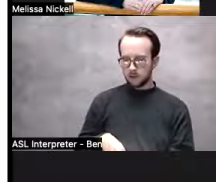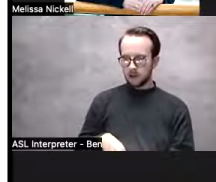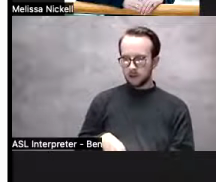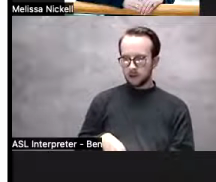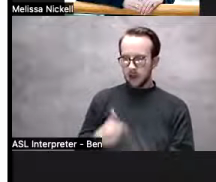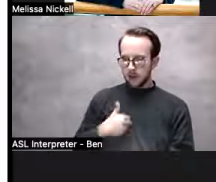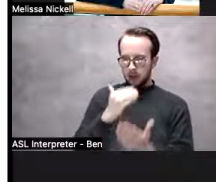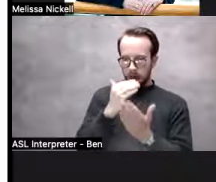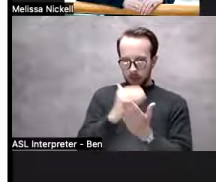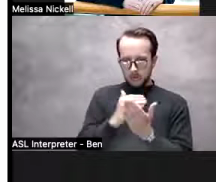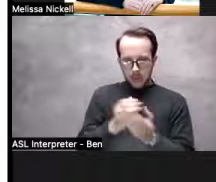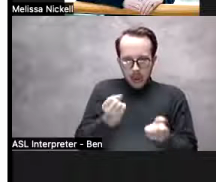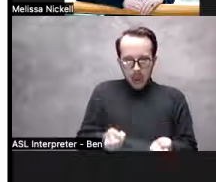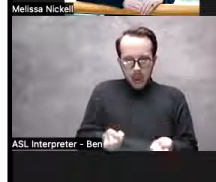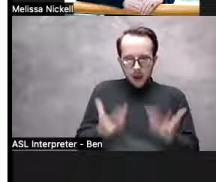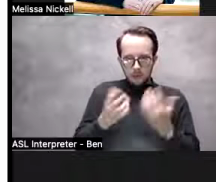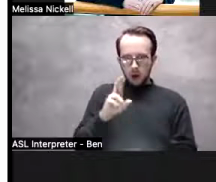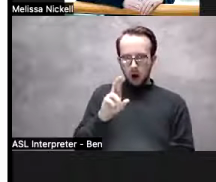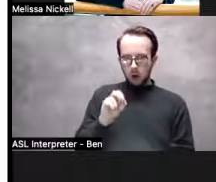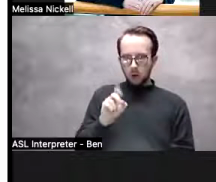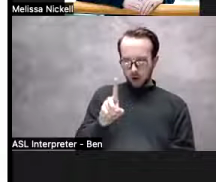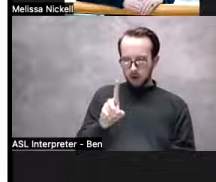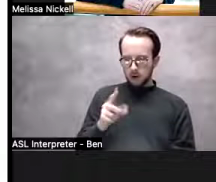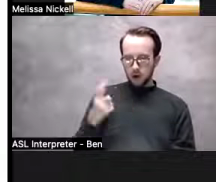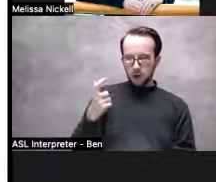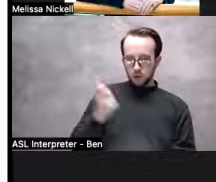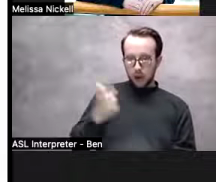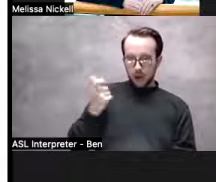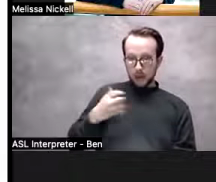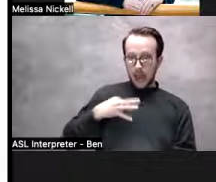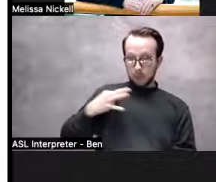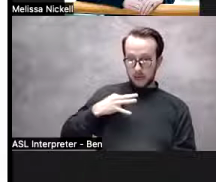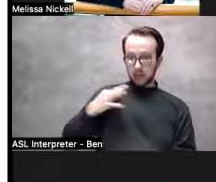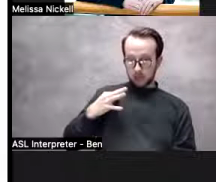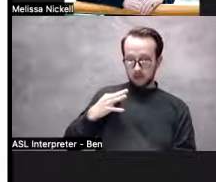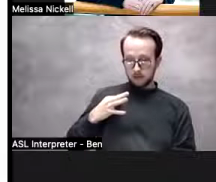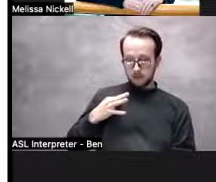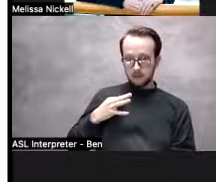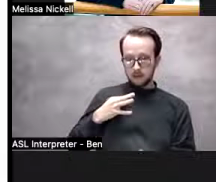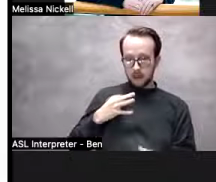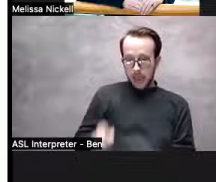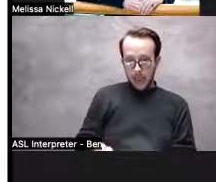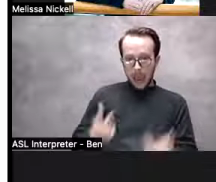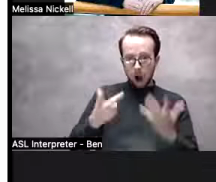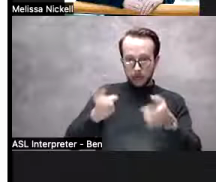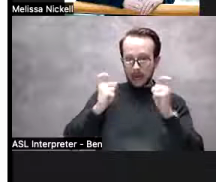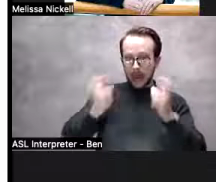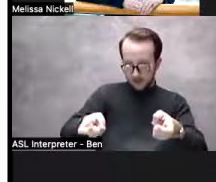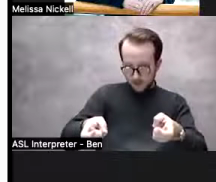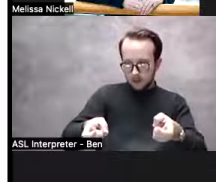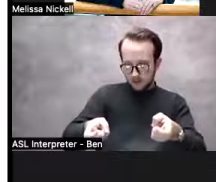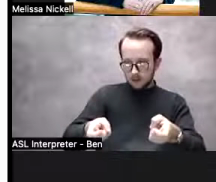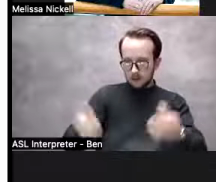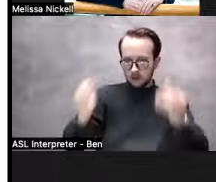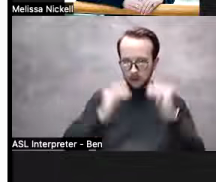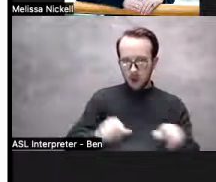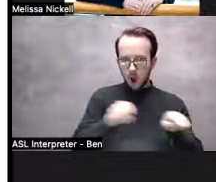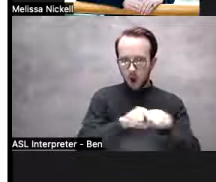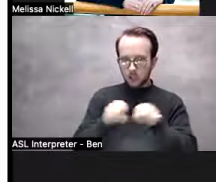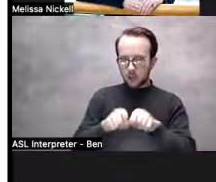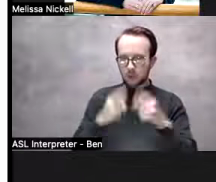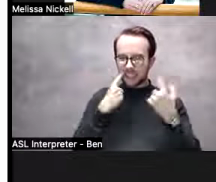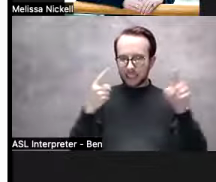the number of R01 grant applications that were received, the number that were awarded, as well as the success rate. And